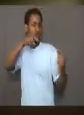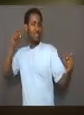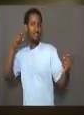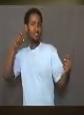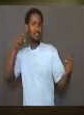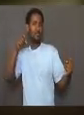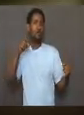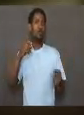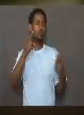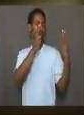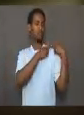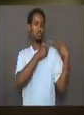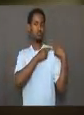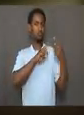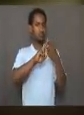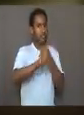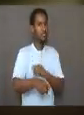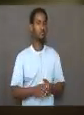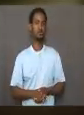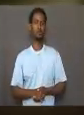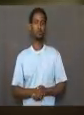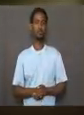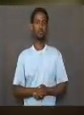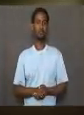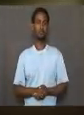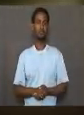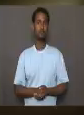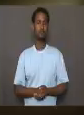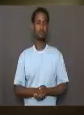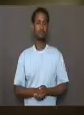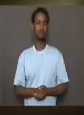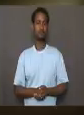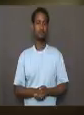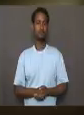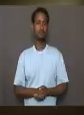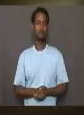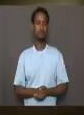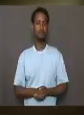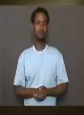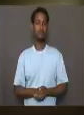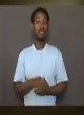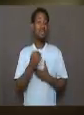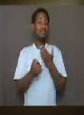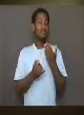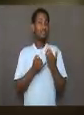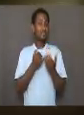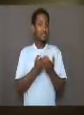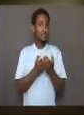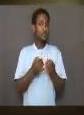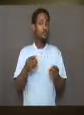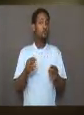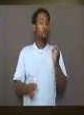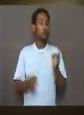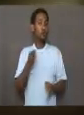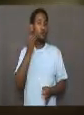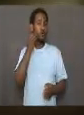by officials and employees of the federal government. The state courts